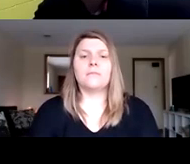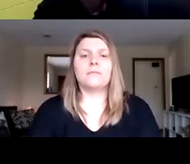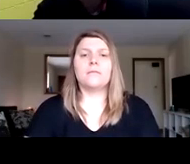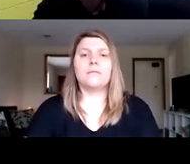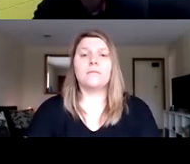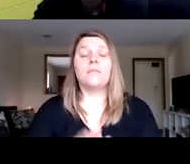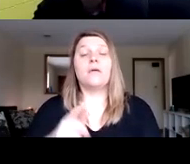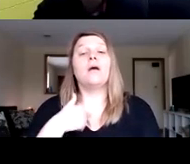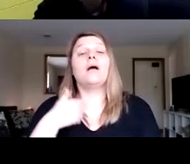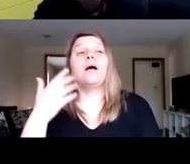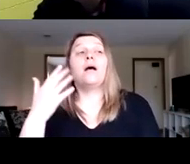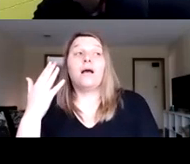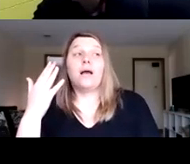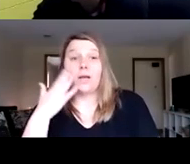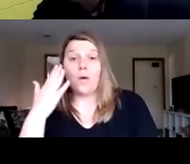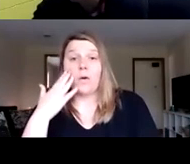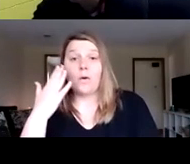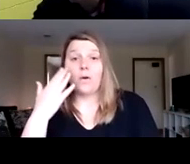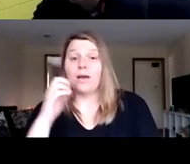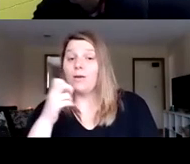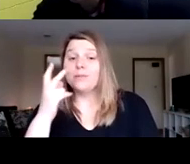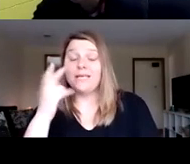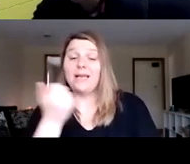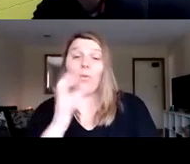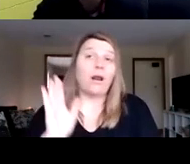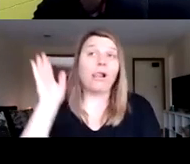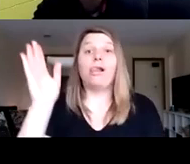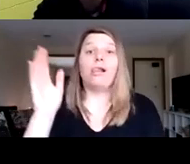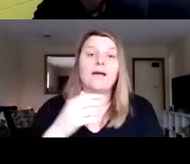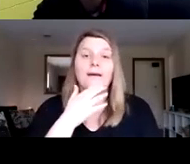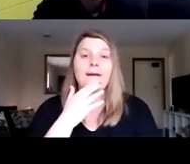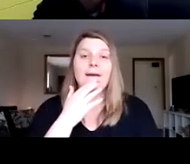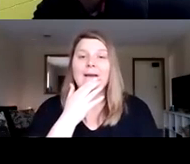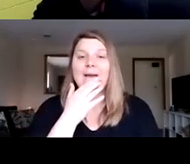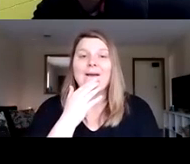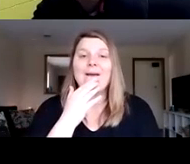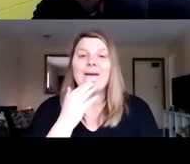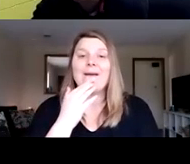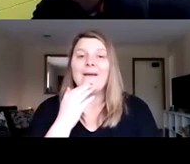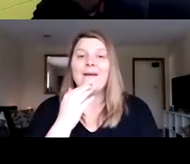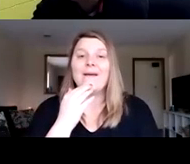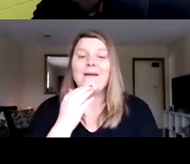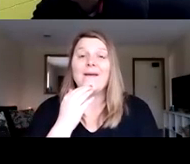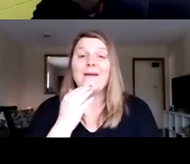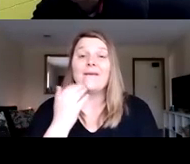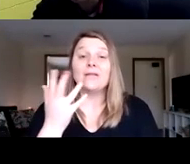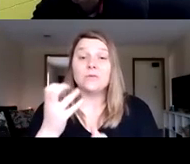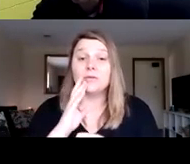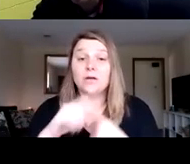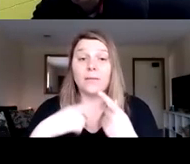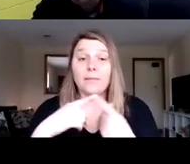Since I know Alex and I don't see anyone jumping up at it, like, you're on, like, do you want to talk about your experiences